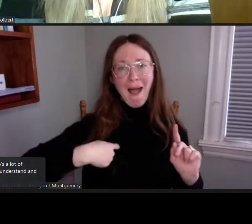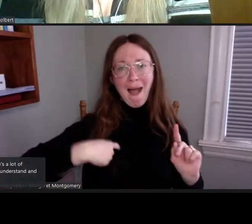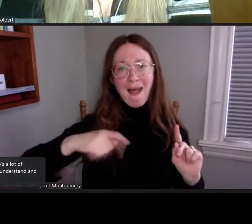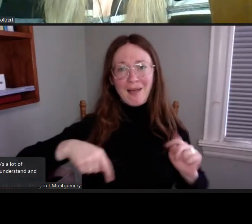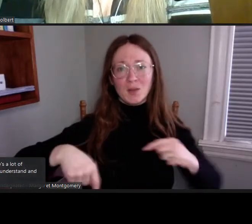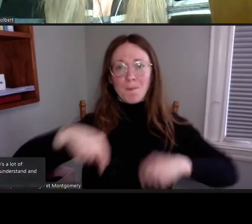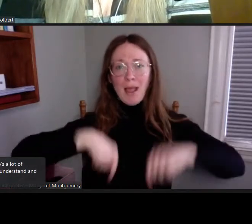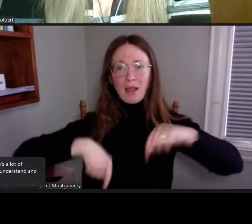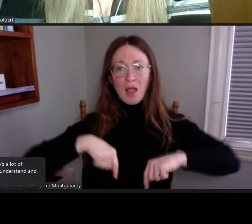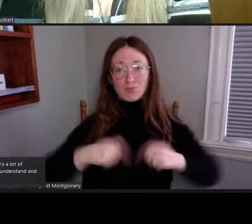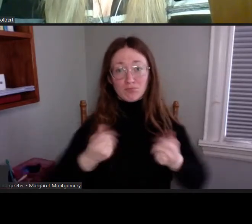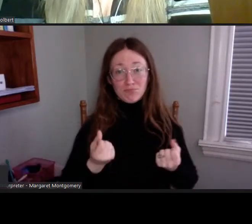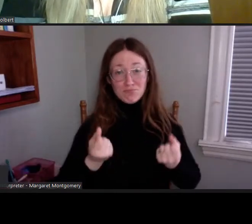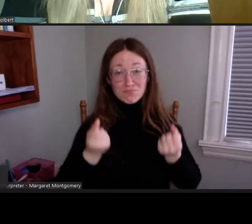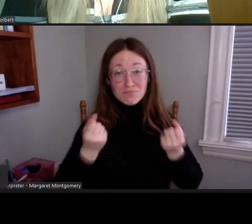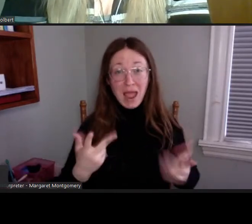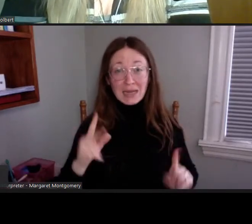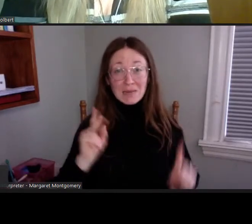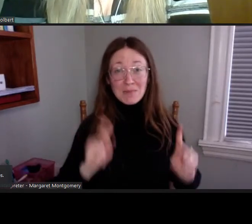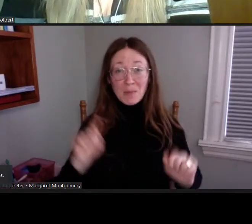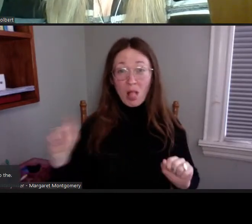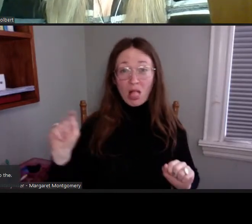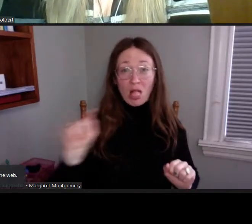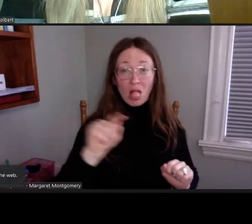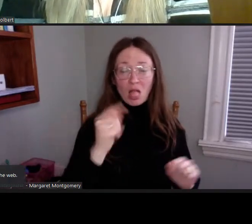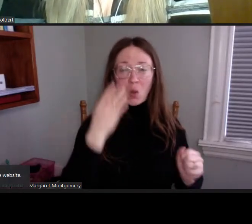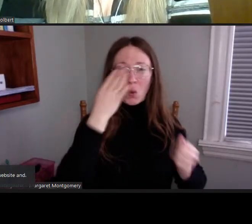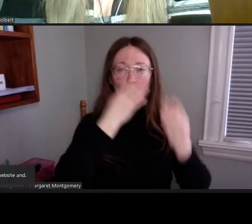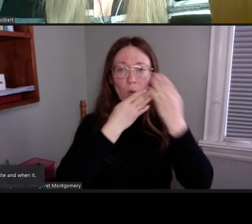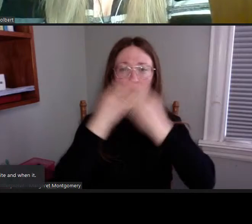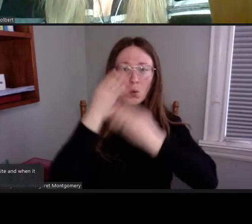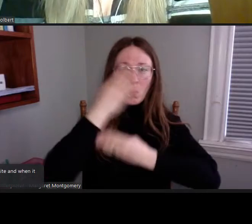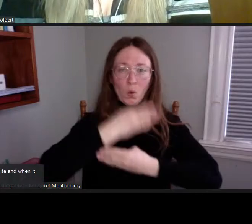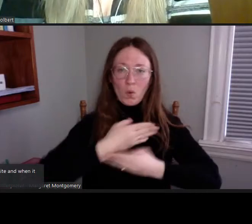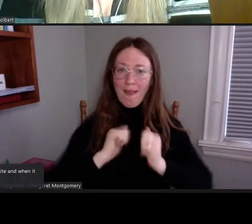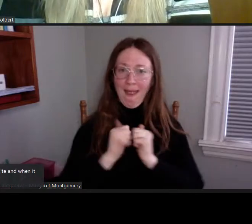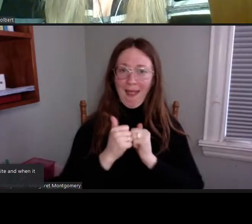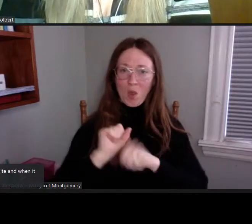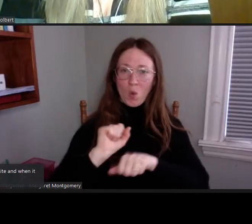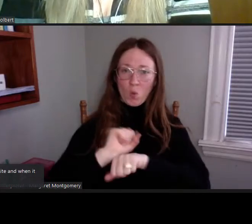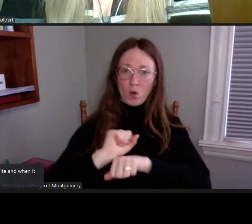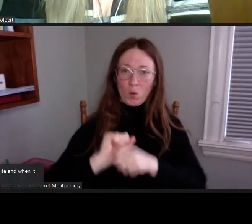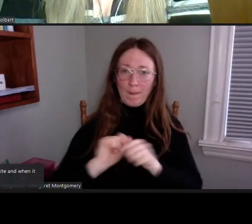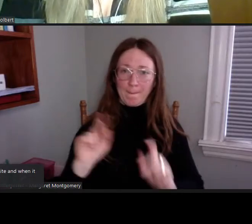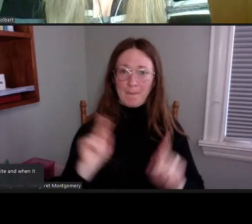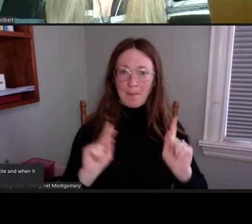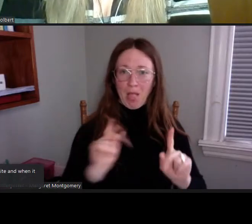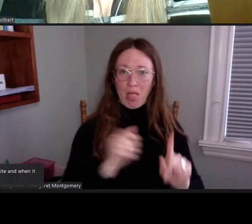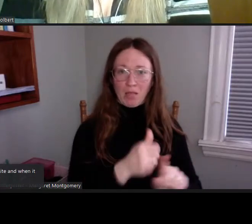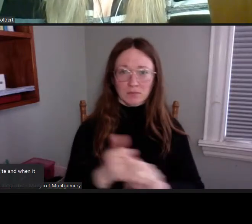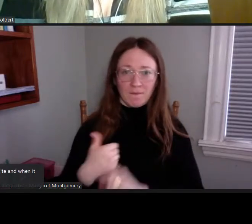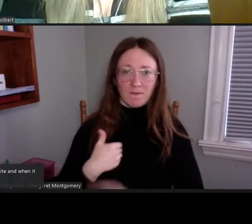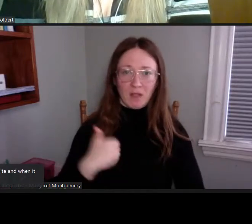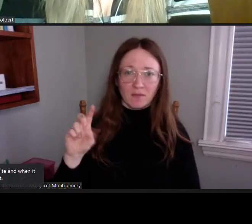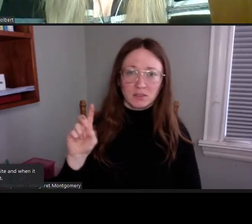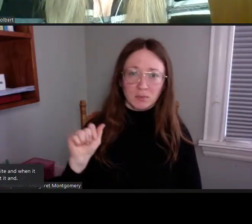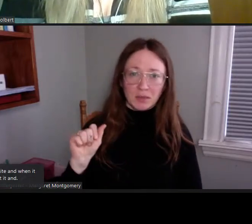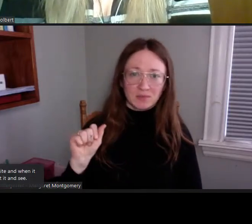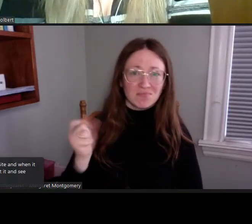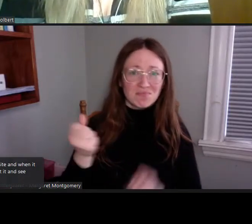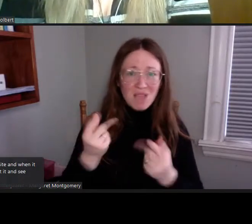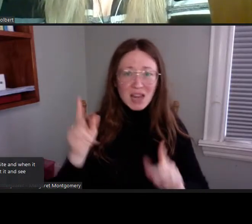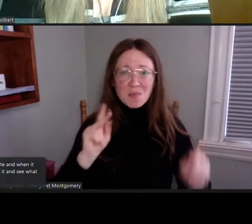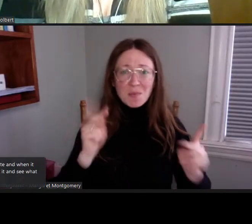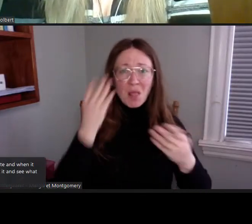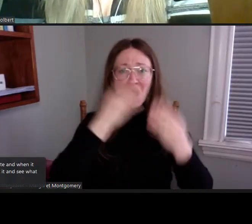it. And when it comes to the website, and when it comes to being asked to look at it and see